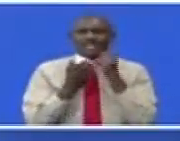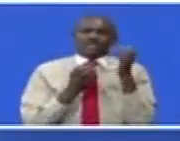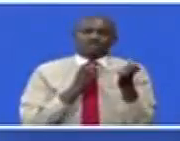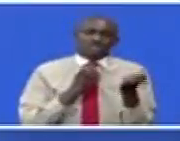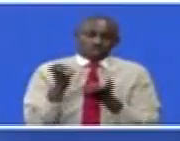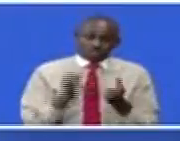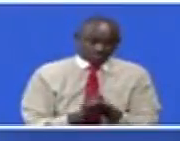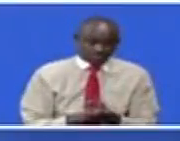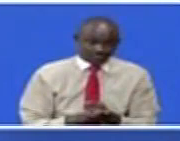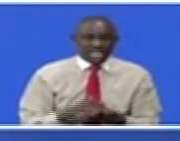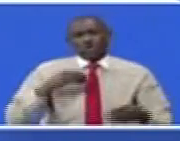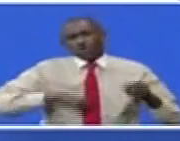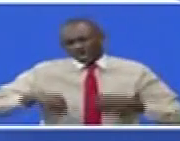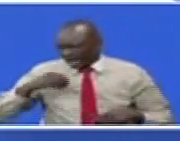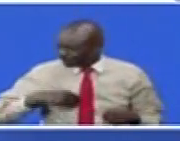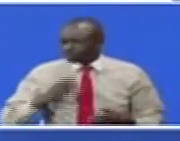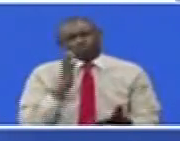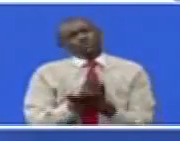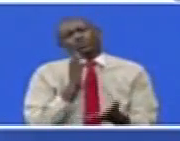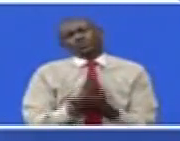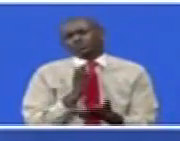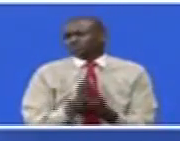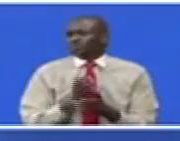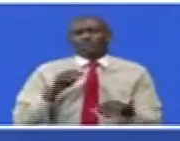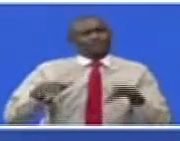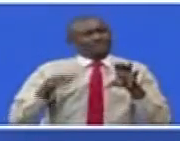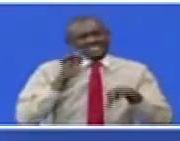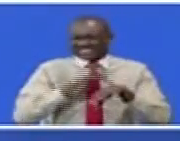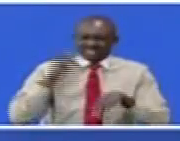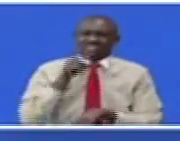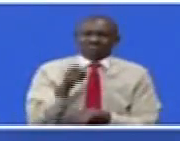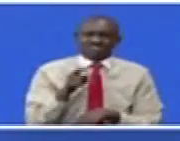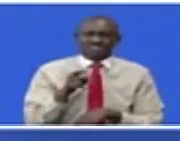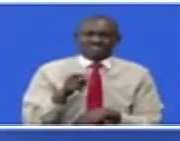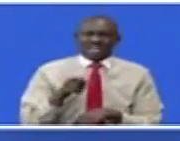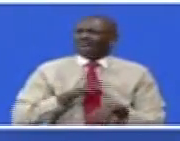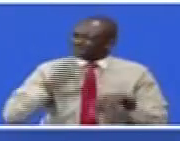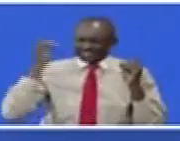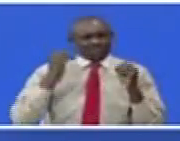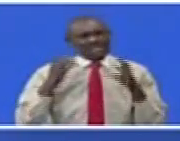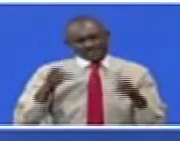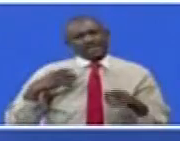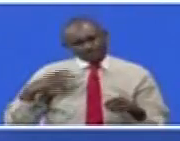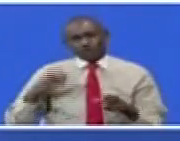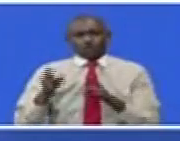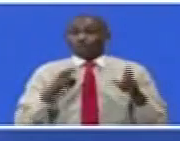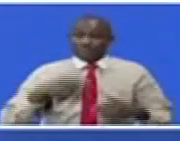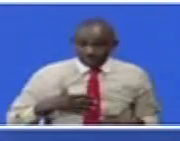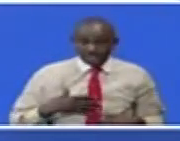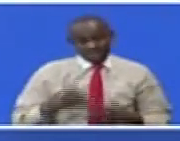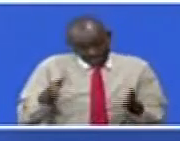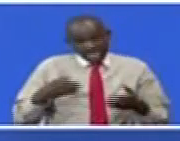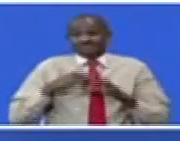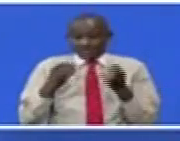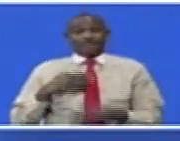on. The corruption has taken a big part that makes the common people are suffering. You see, like now I have